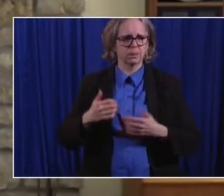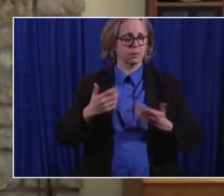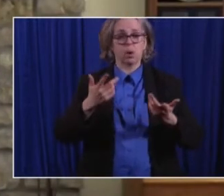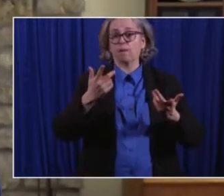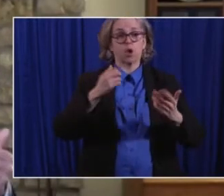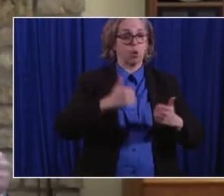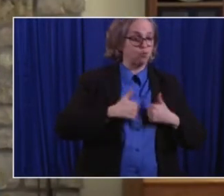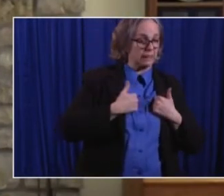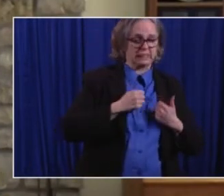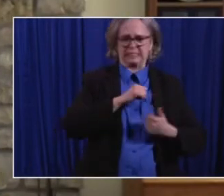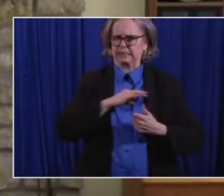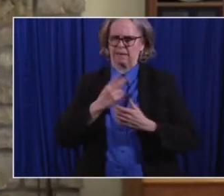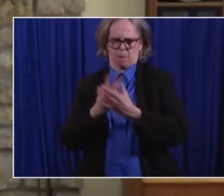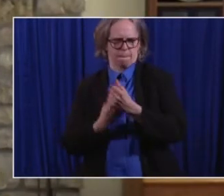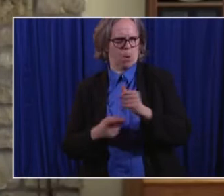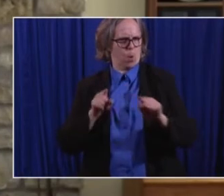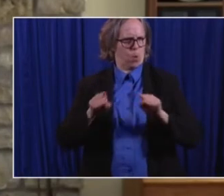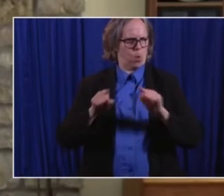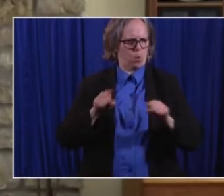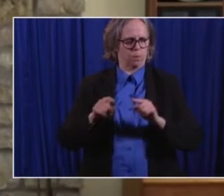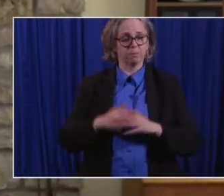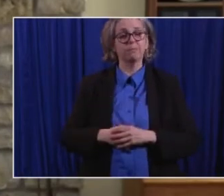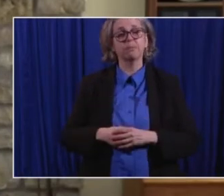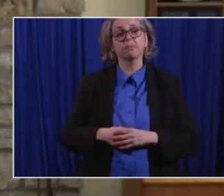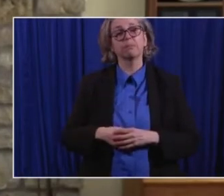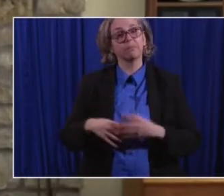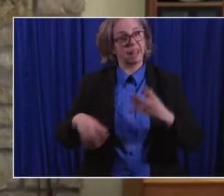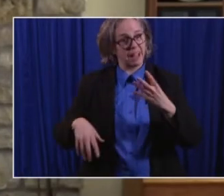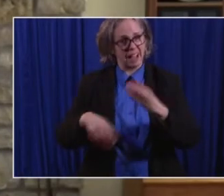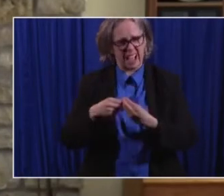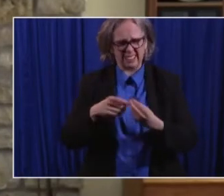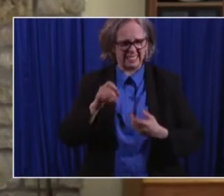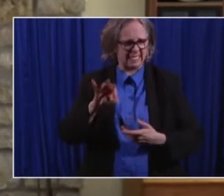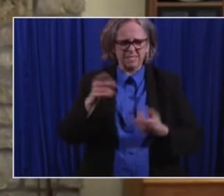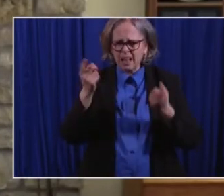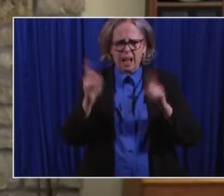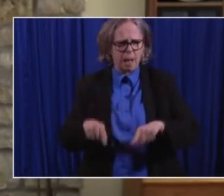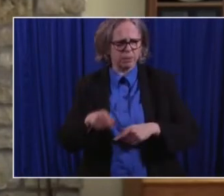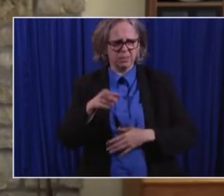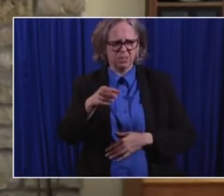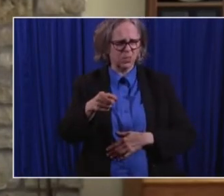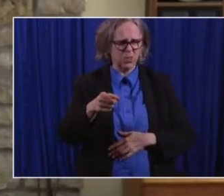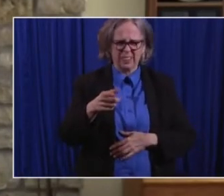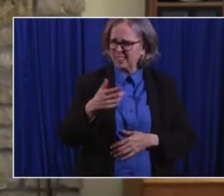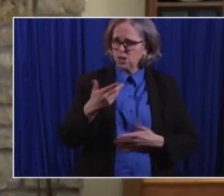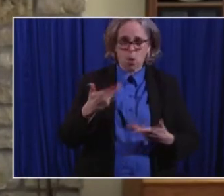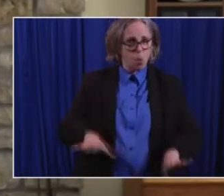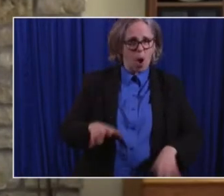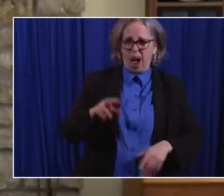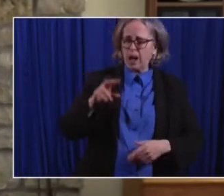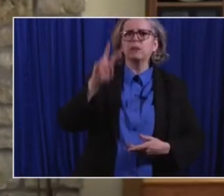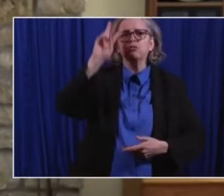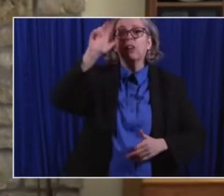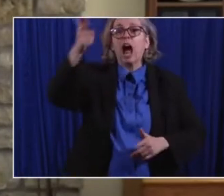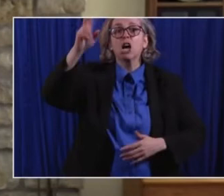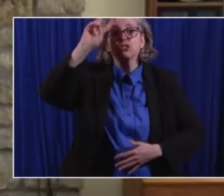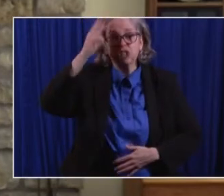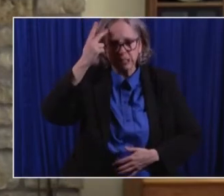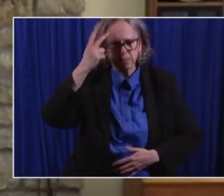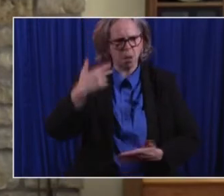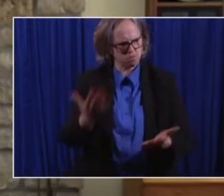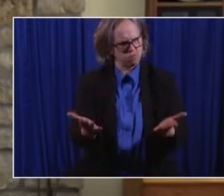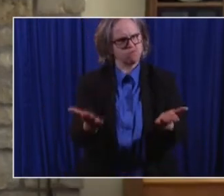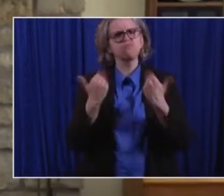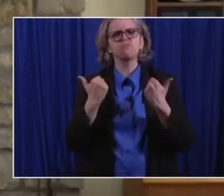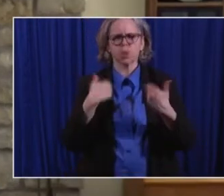it before, now wants it. We want to be able to provide that to them, and we will provide that to them. We also have new hires, new people who have been hired or